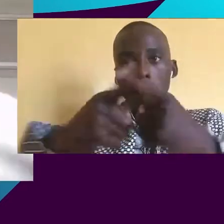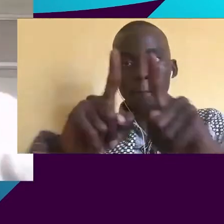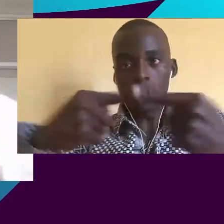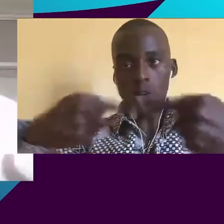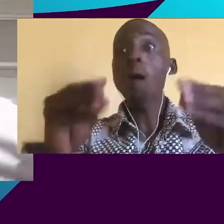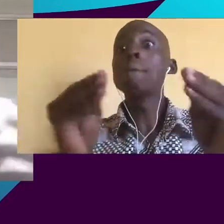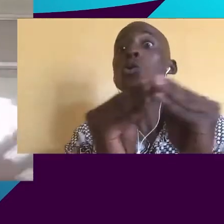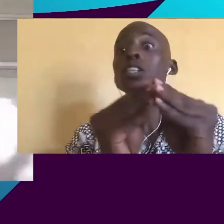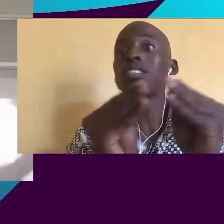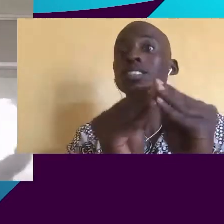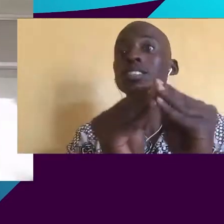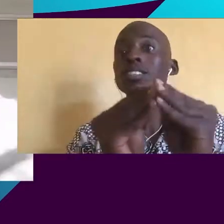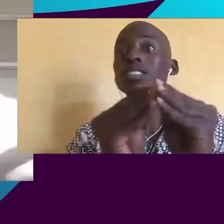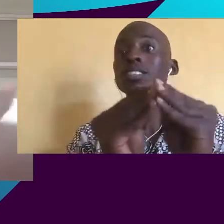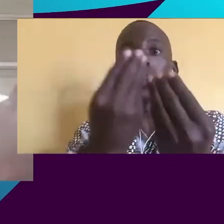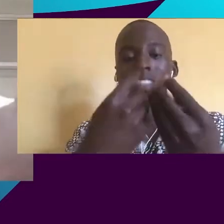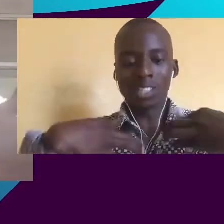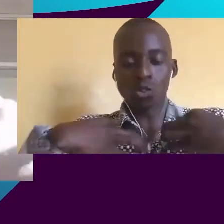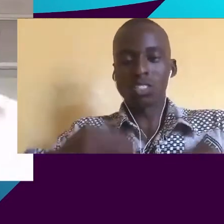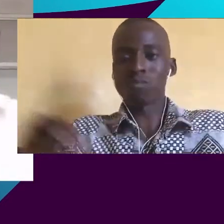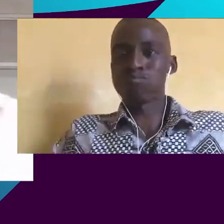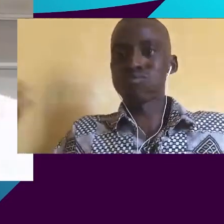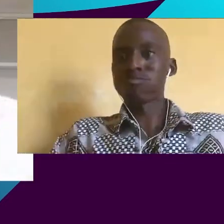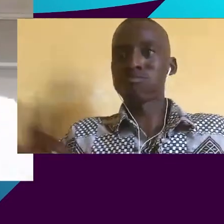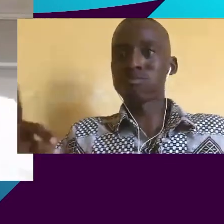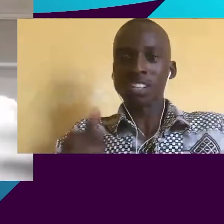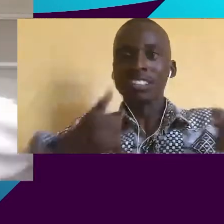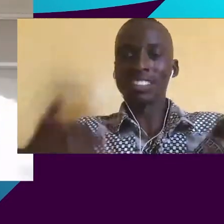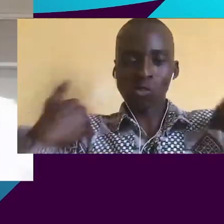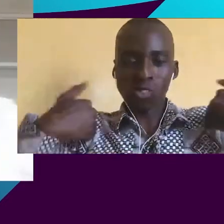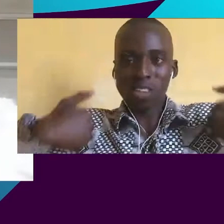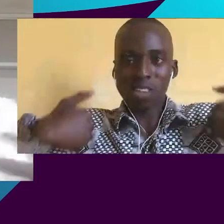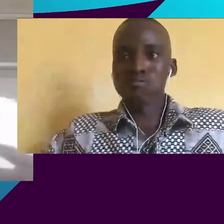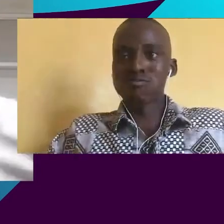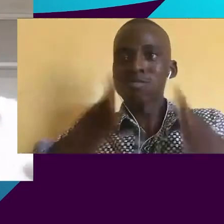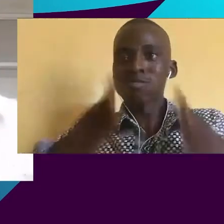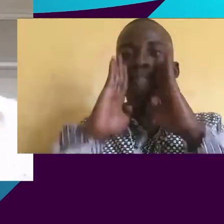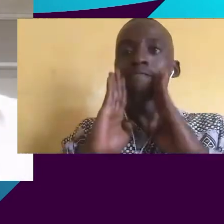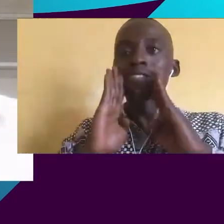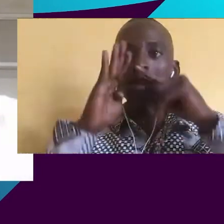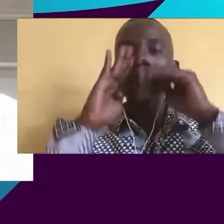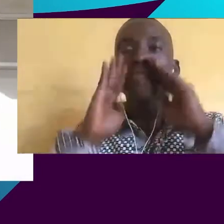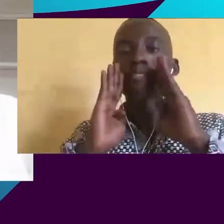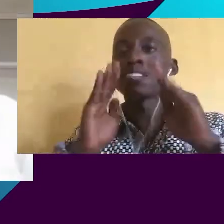easily take off and stay with our bow, with our undergarments, which